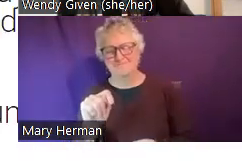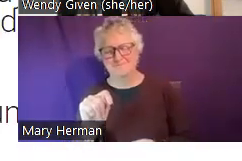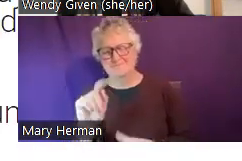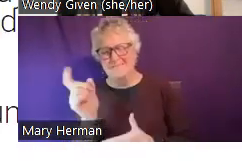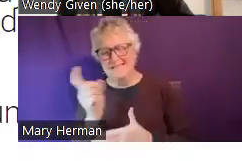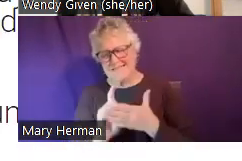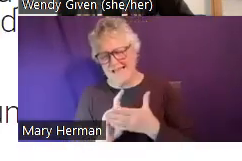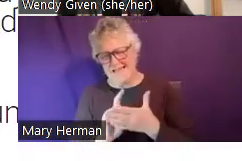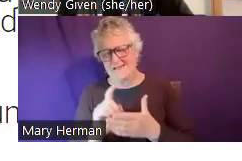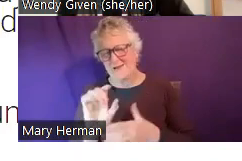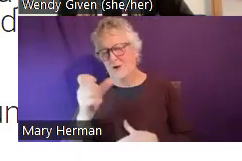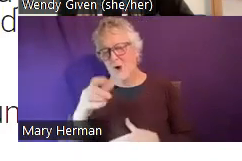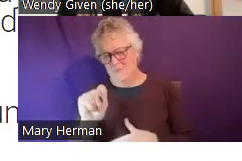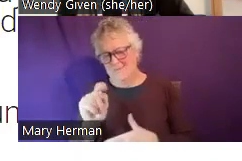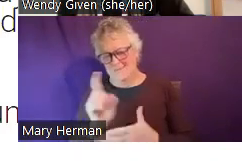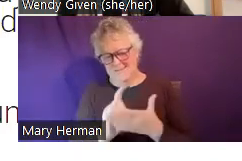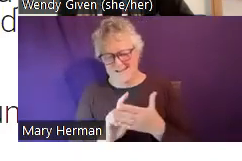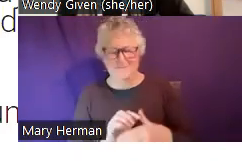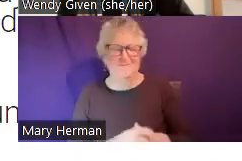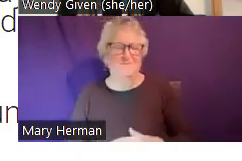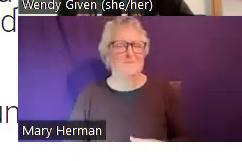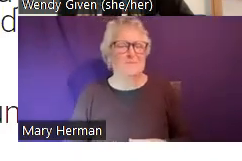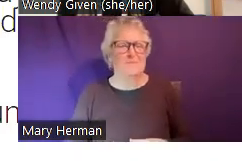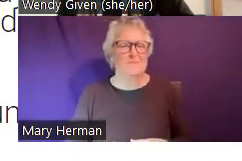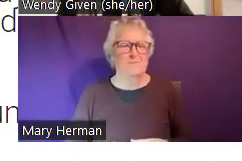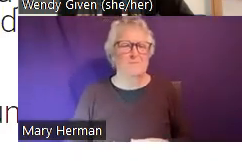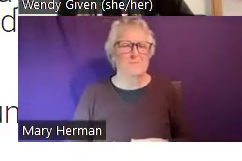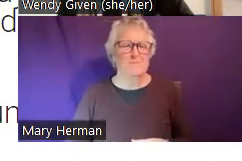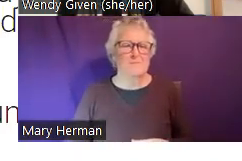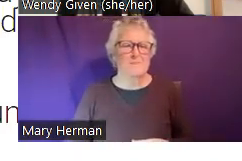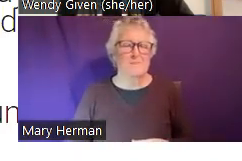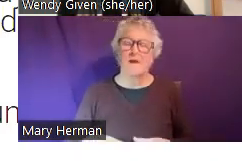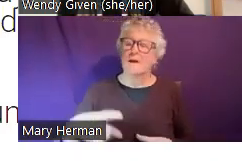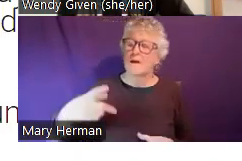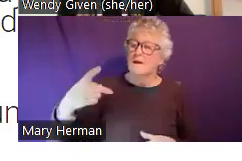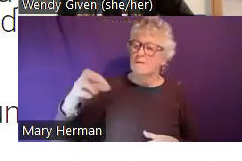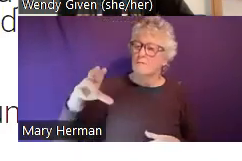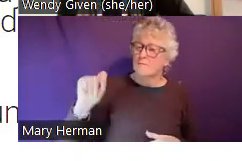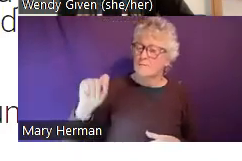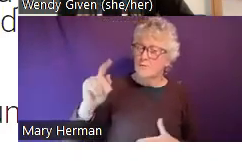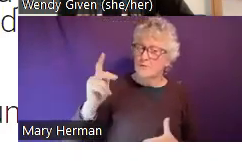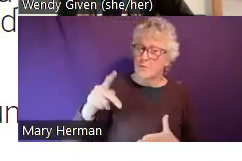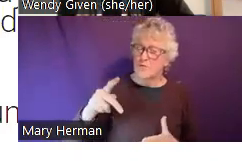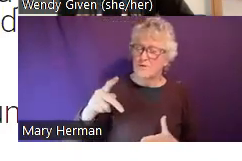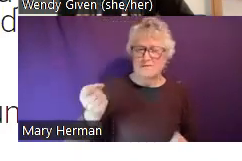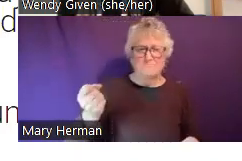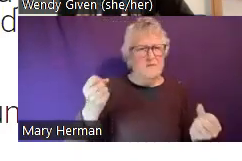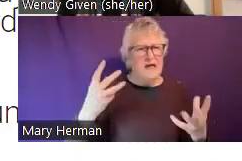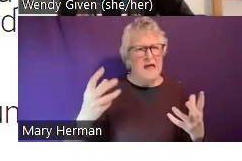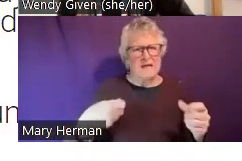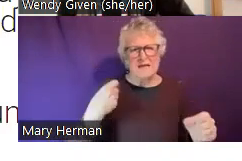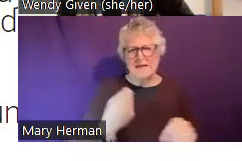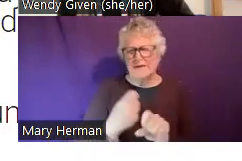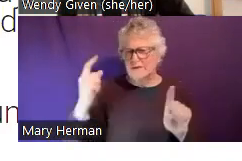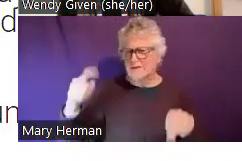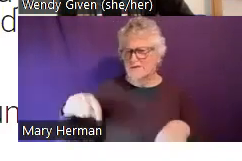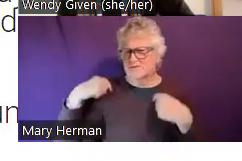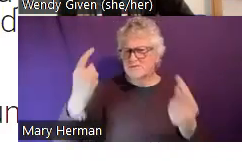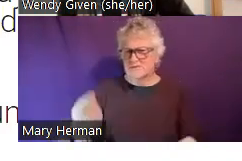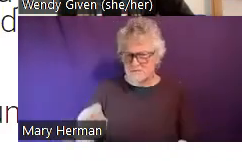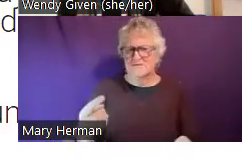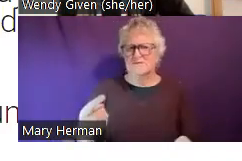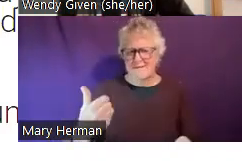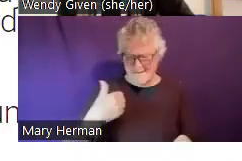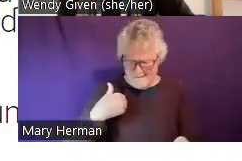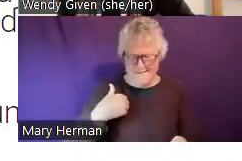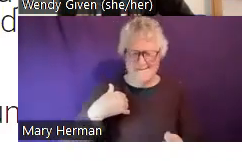And so the Port has had a art program going for many years now, and we're really excited to